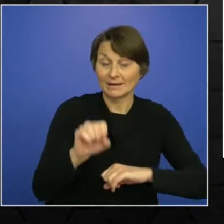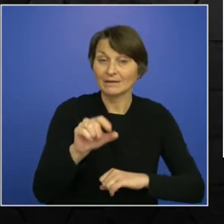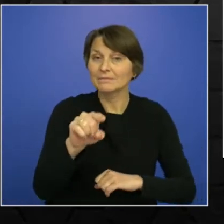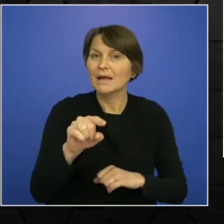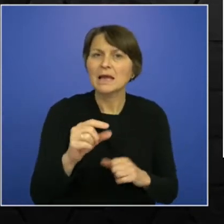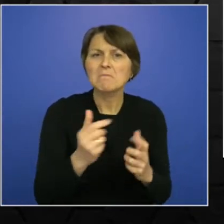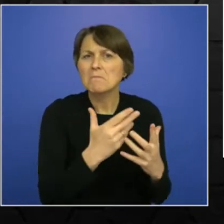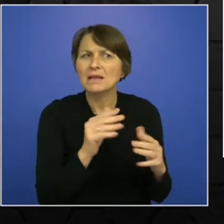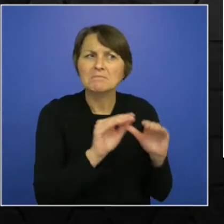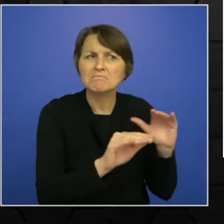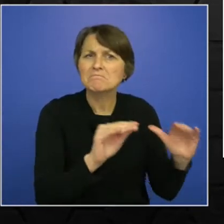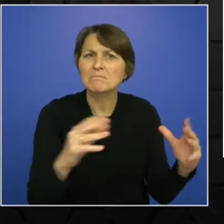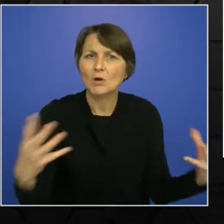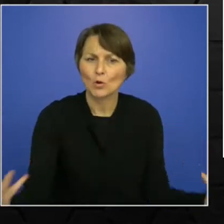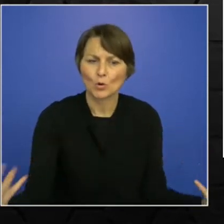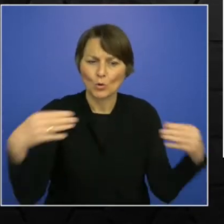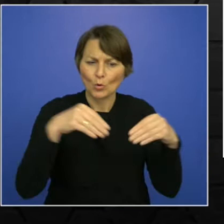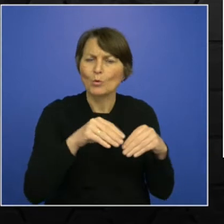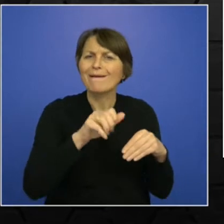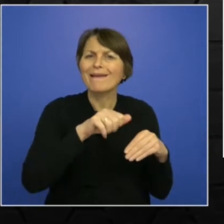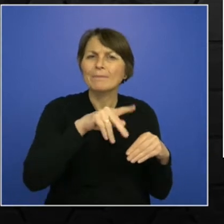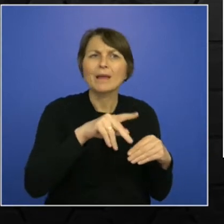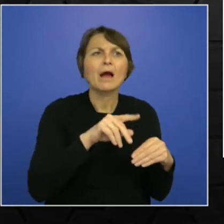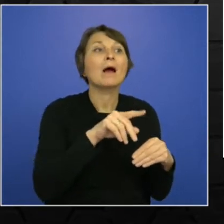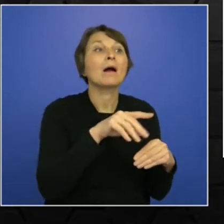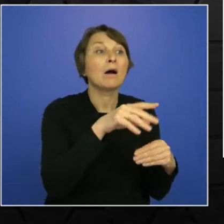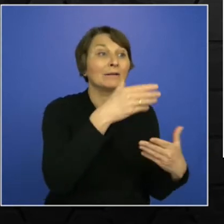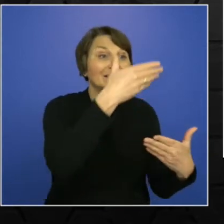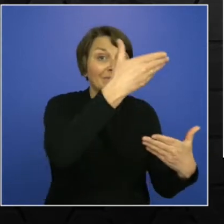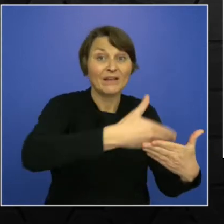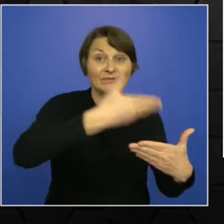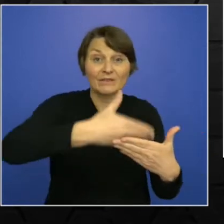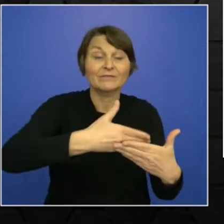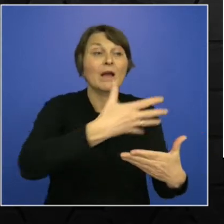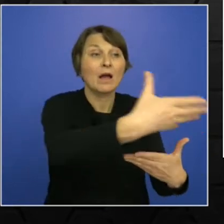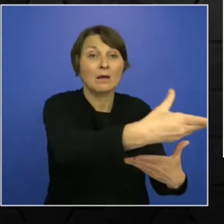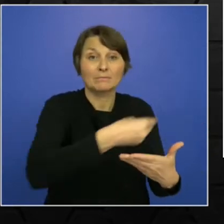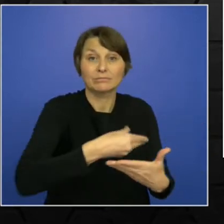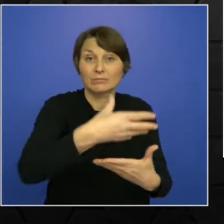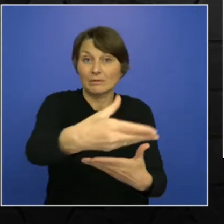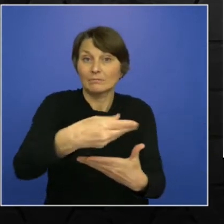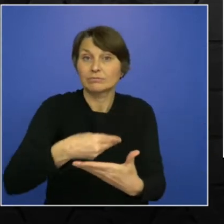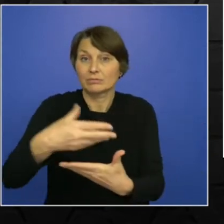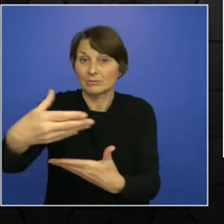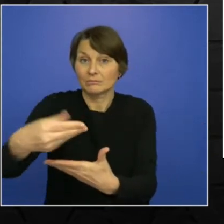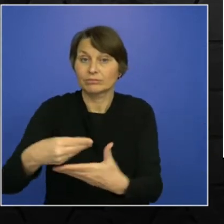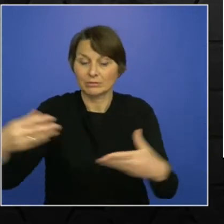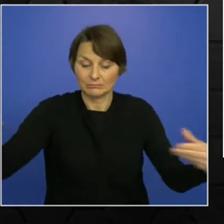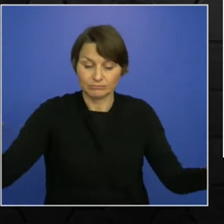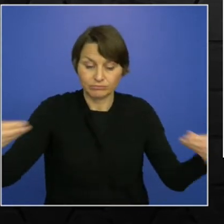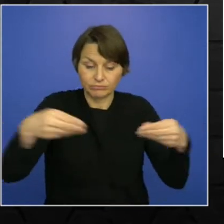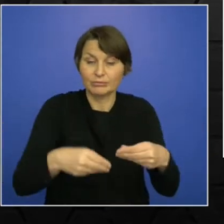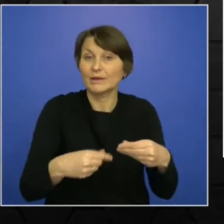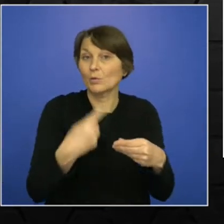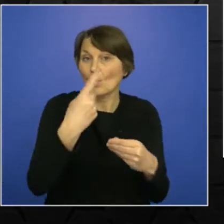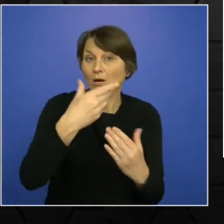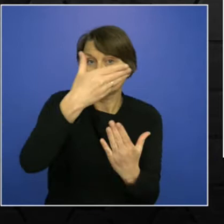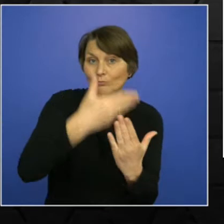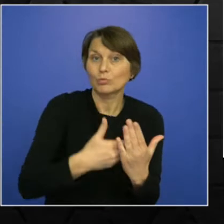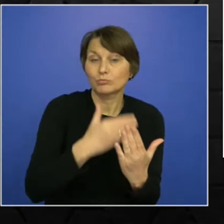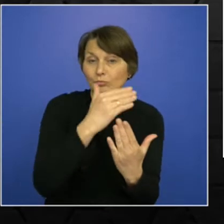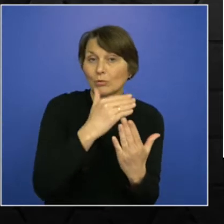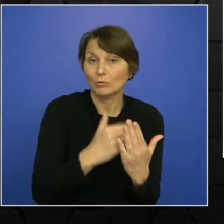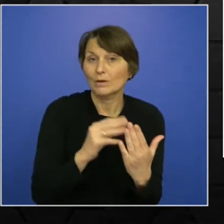other APIs out there very conveniently into your MML Spark programs here on your